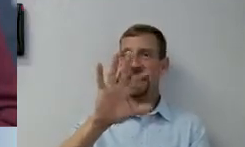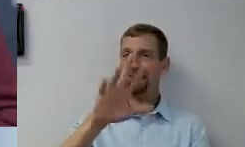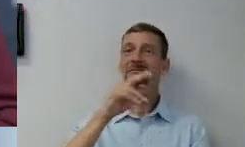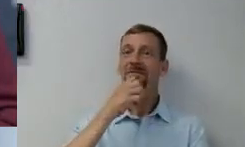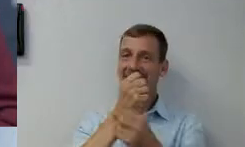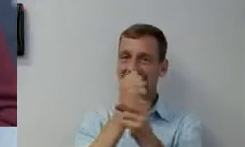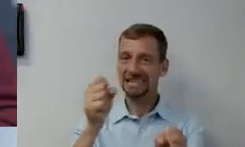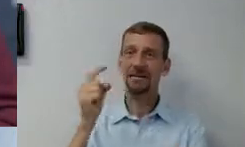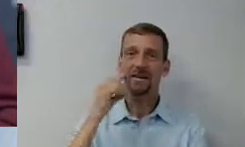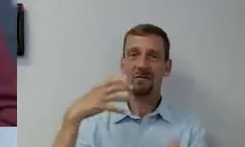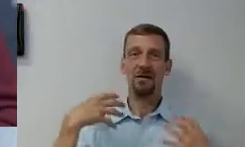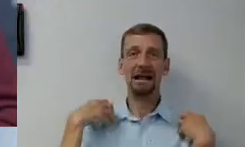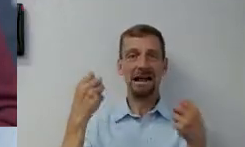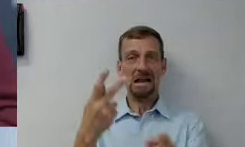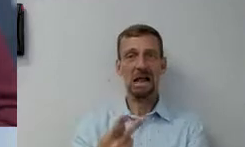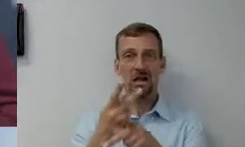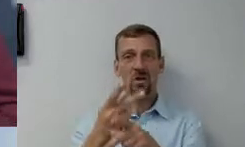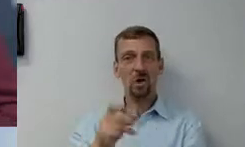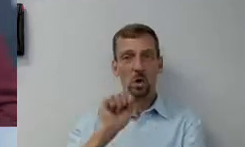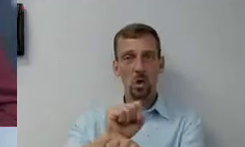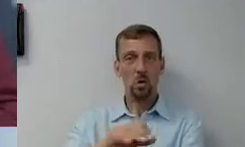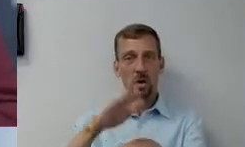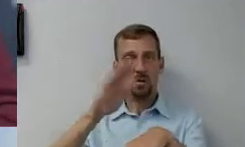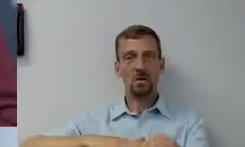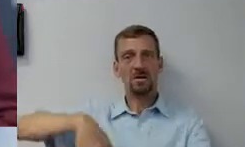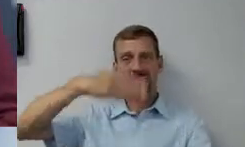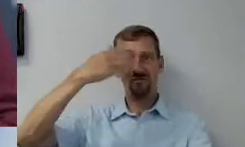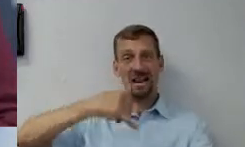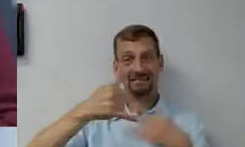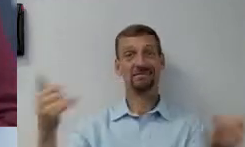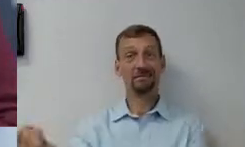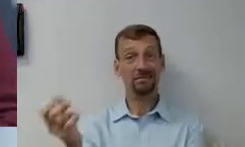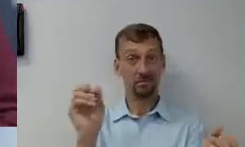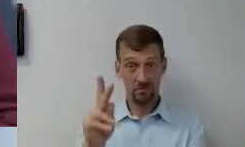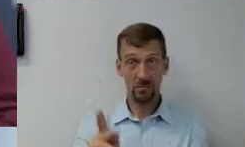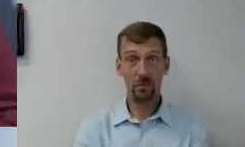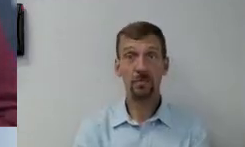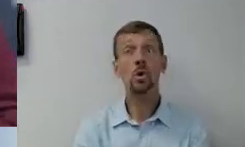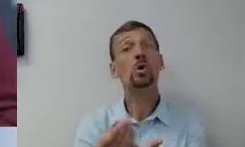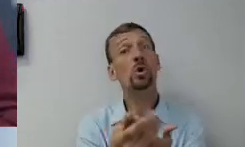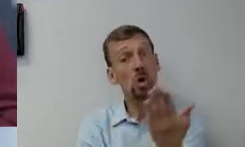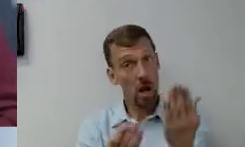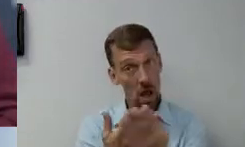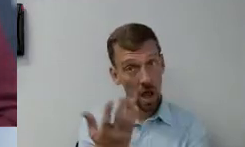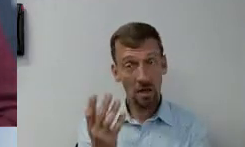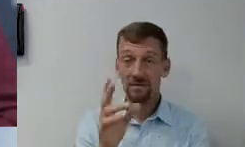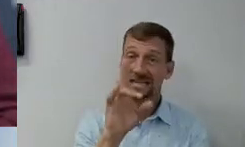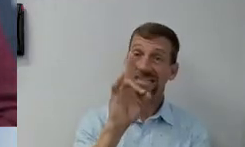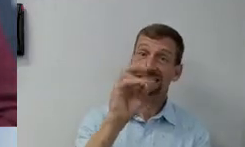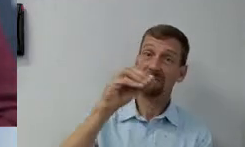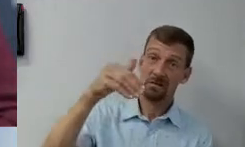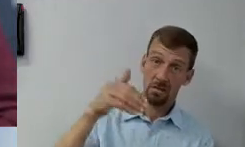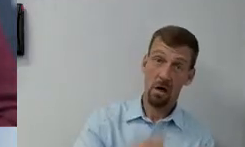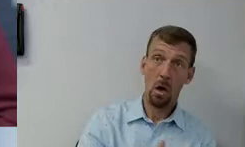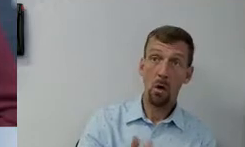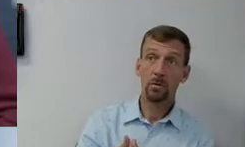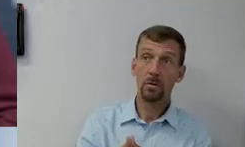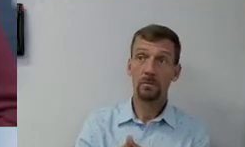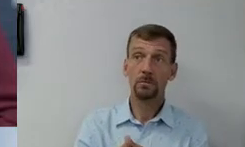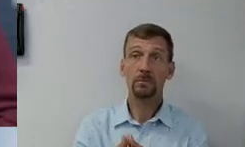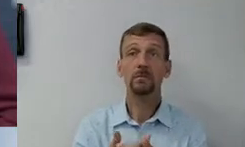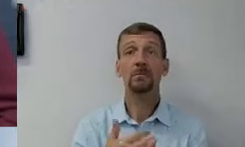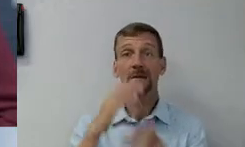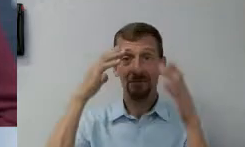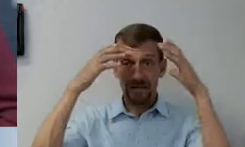the healthcare workers on the front line. So, Right. Gloves, 70,000.